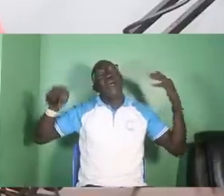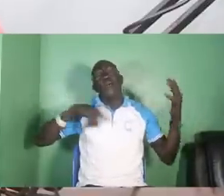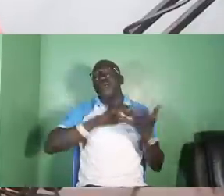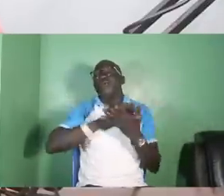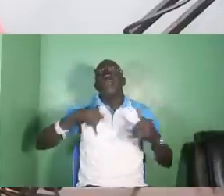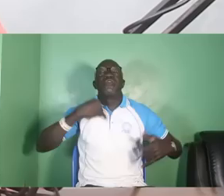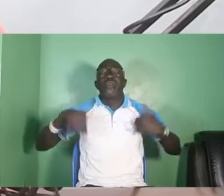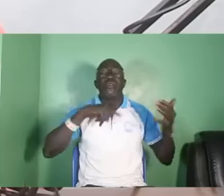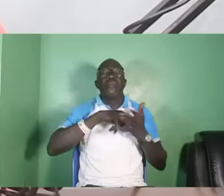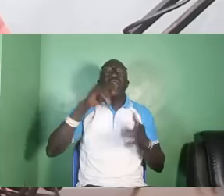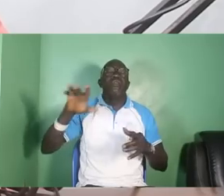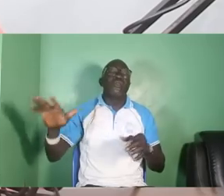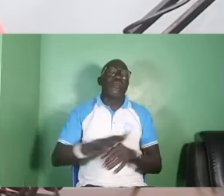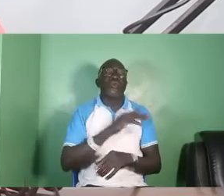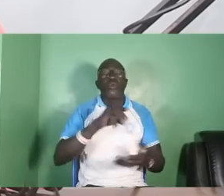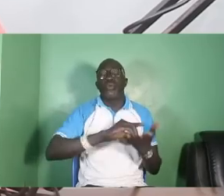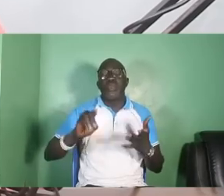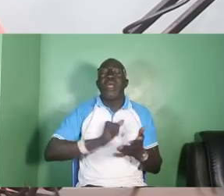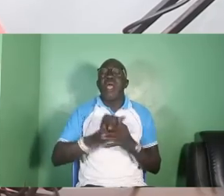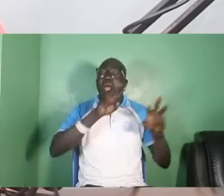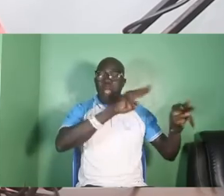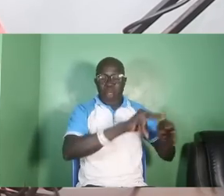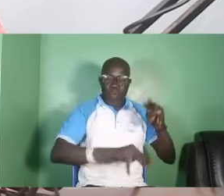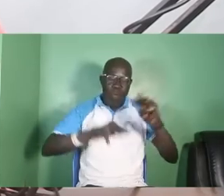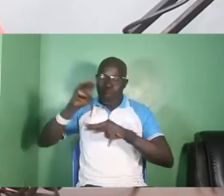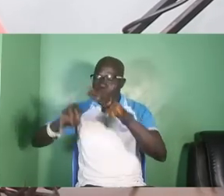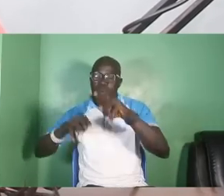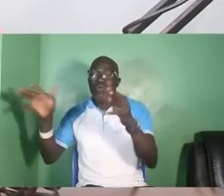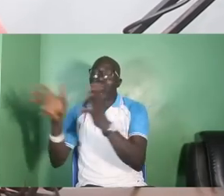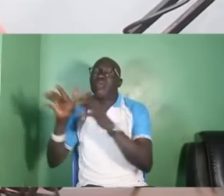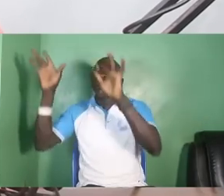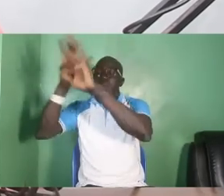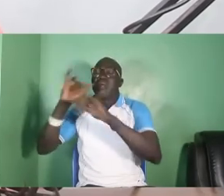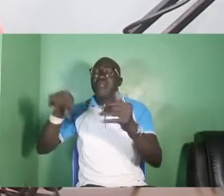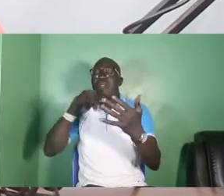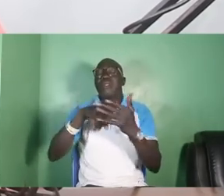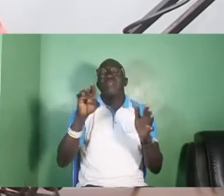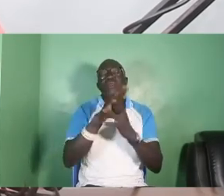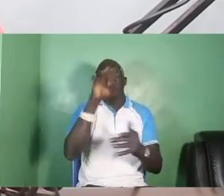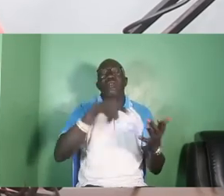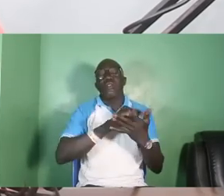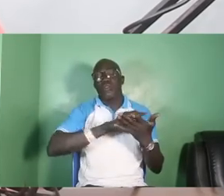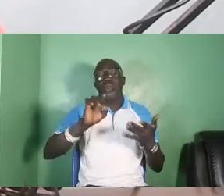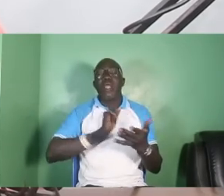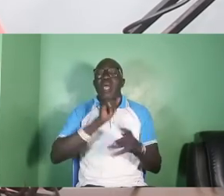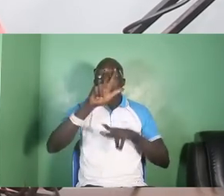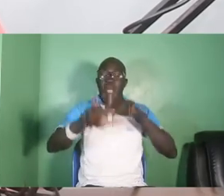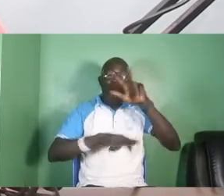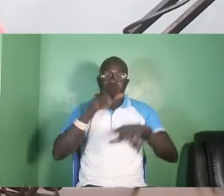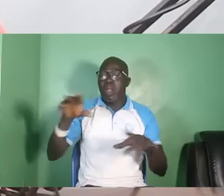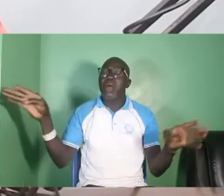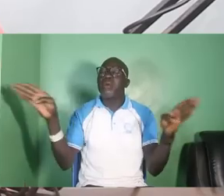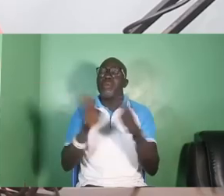way. Ma re ni ayo lo se yi. Ma re ni ayo lo se. Na je full of this way. Ma re pade ala lo se. Ma re pade ala lo se. I will